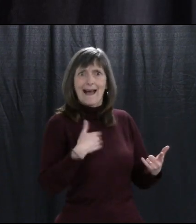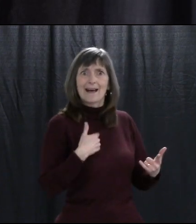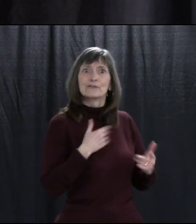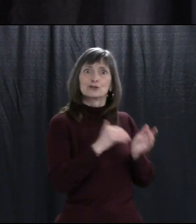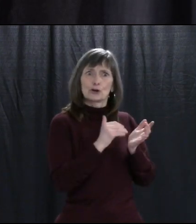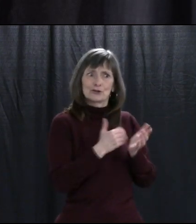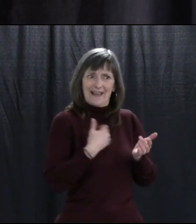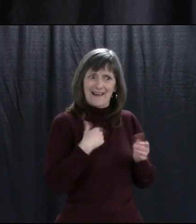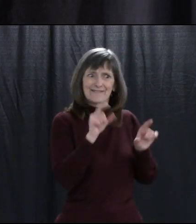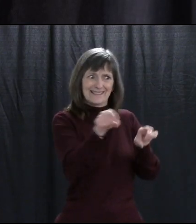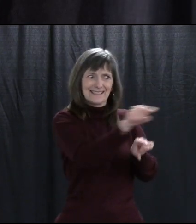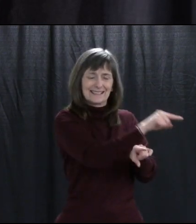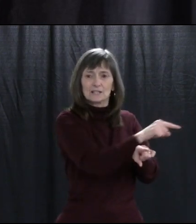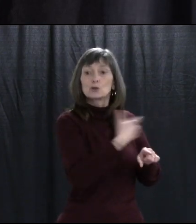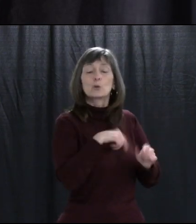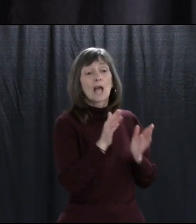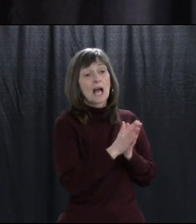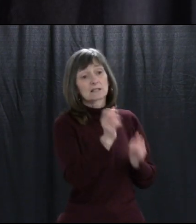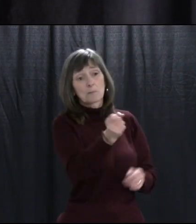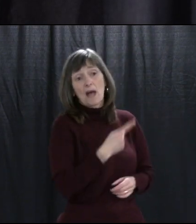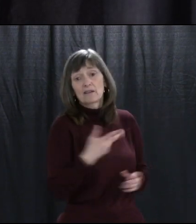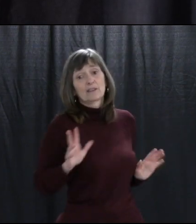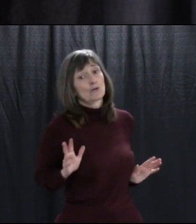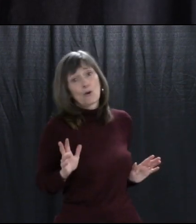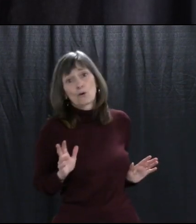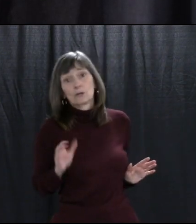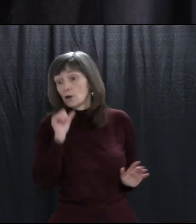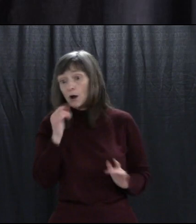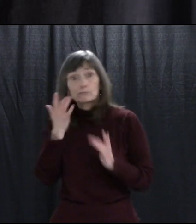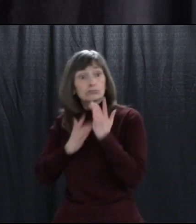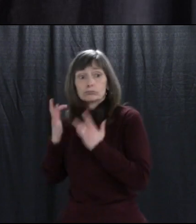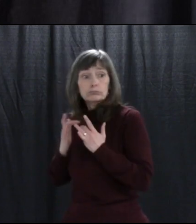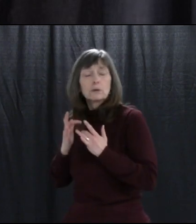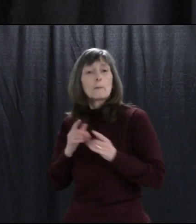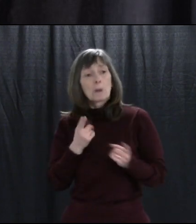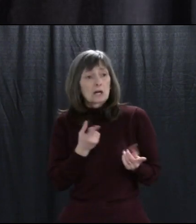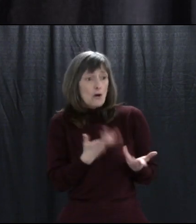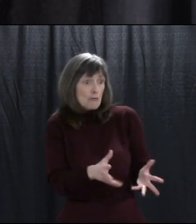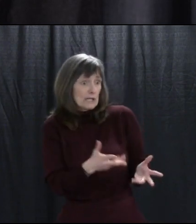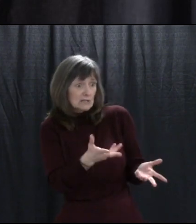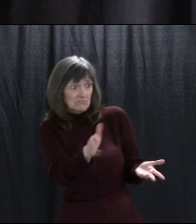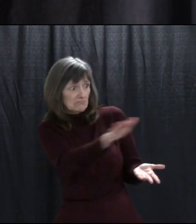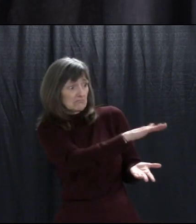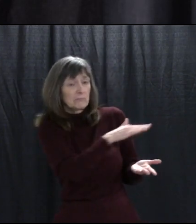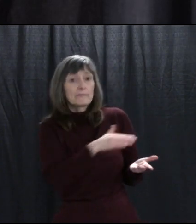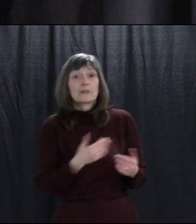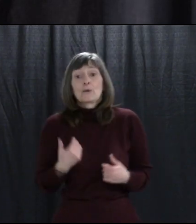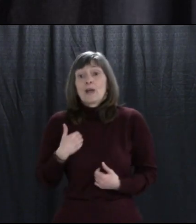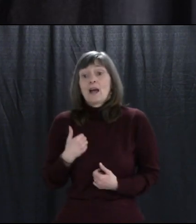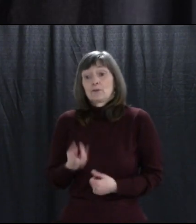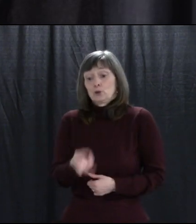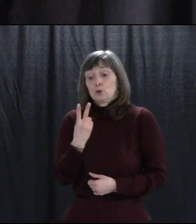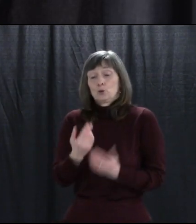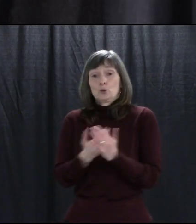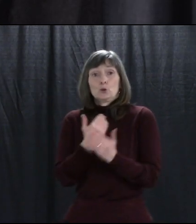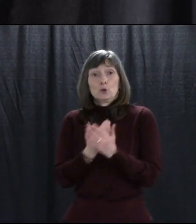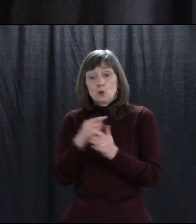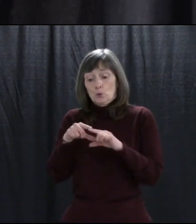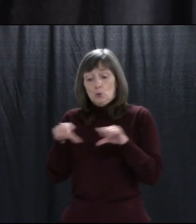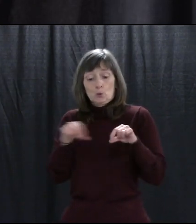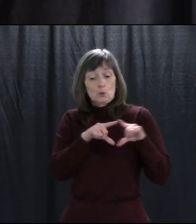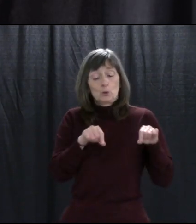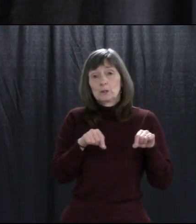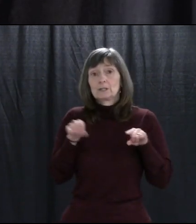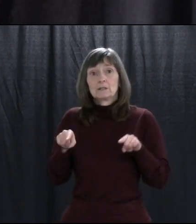where that came from. We have had 2 new swab kits approved rapidly by Health Canada. They've been